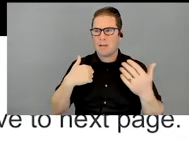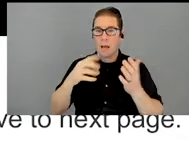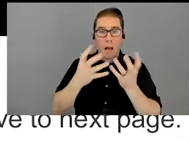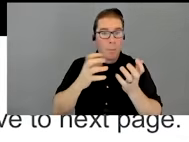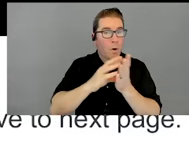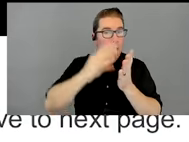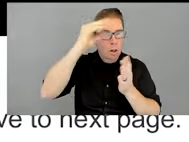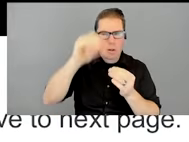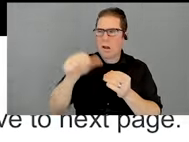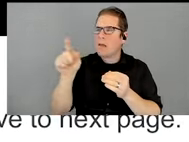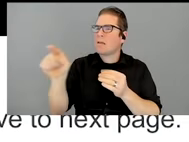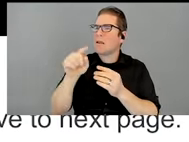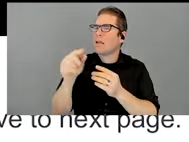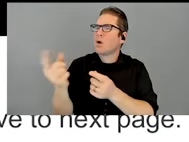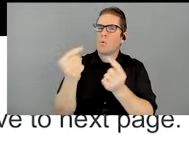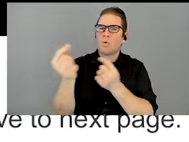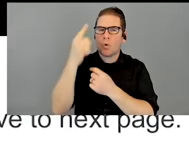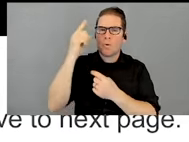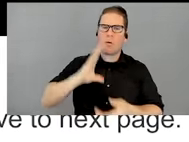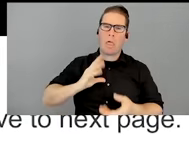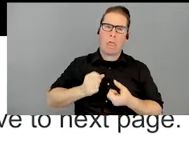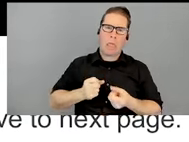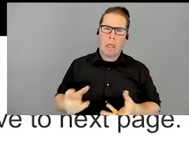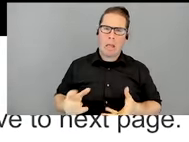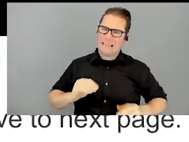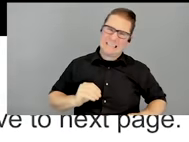burnout. I can always use some new ideas.